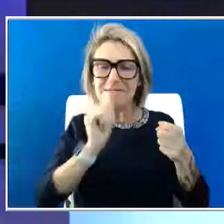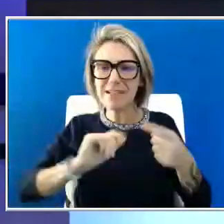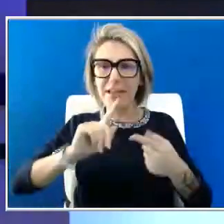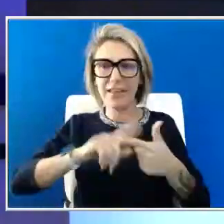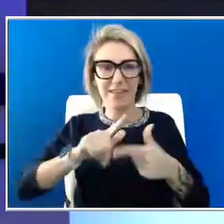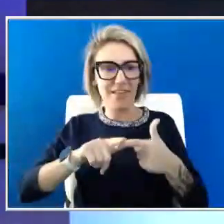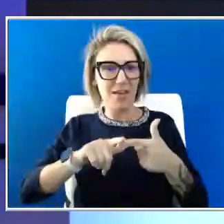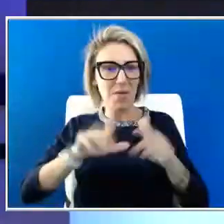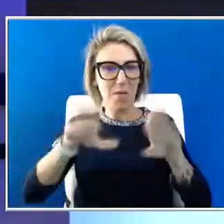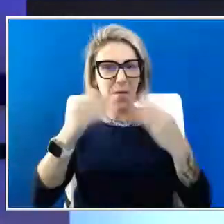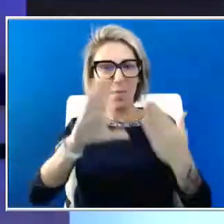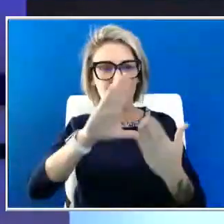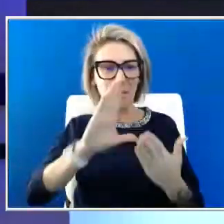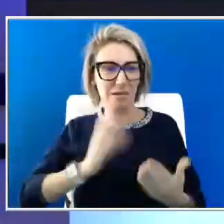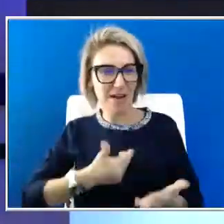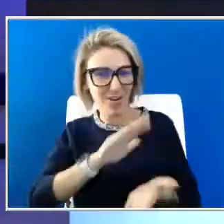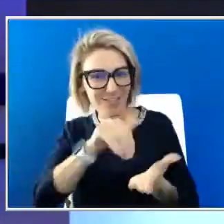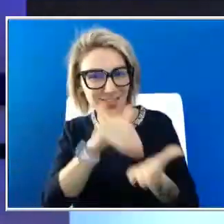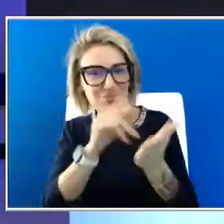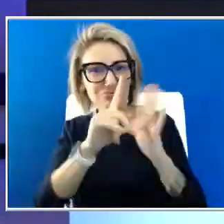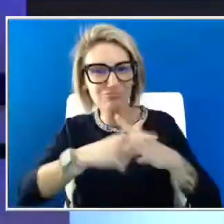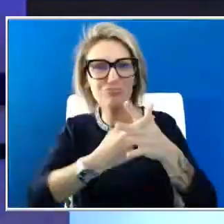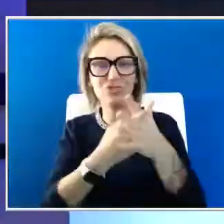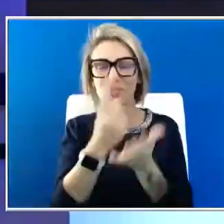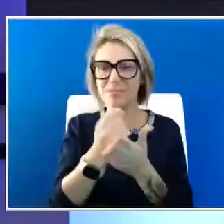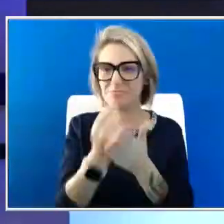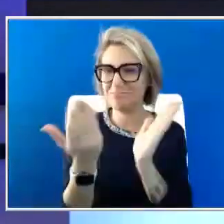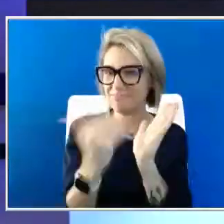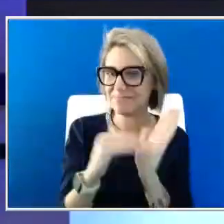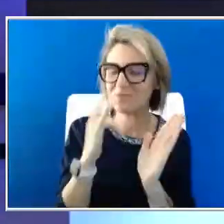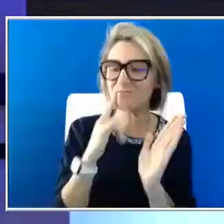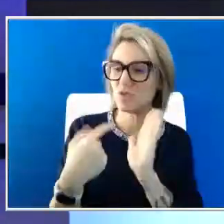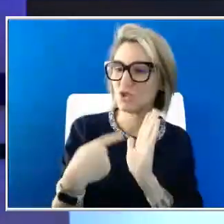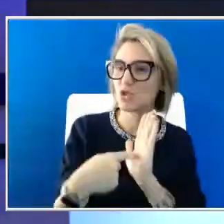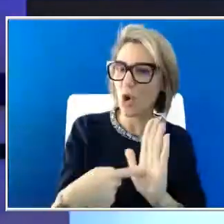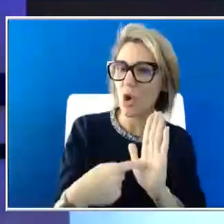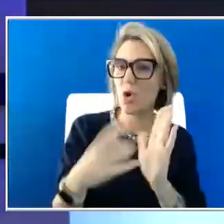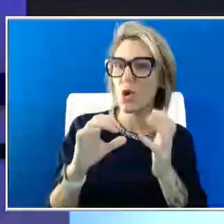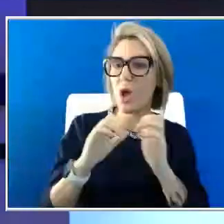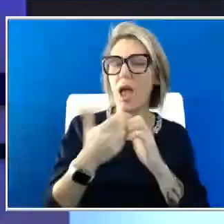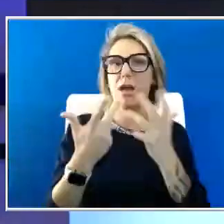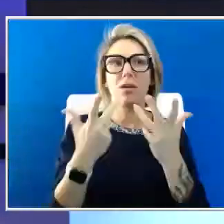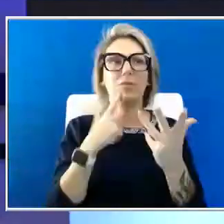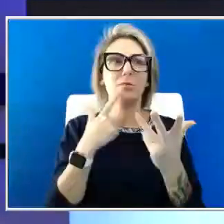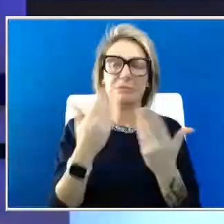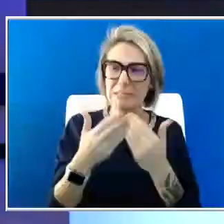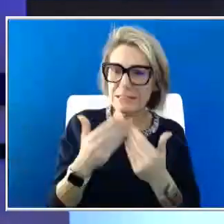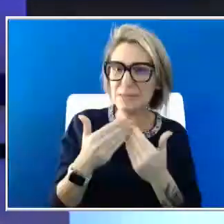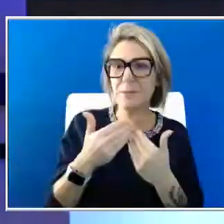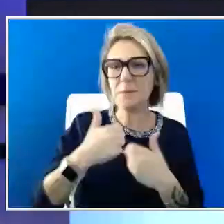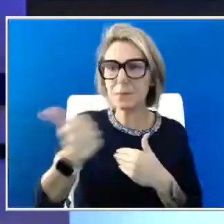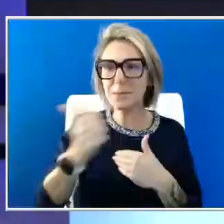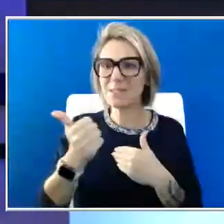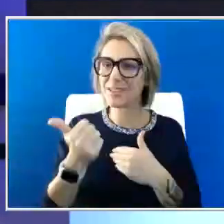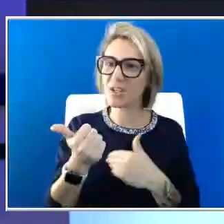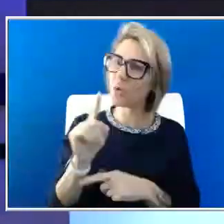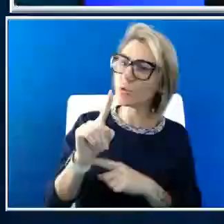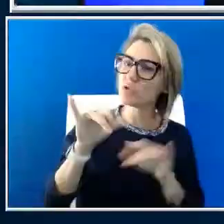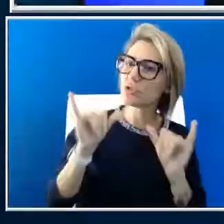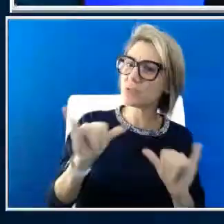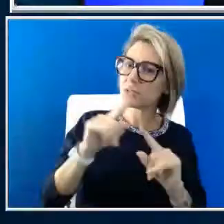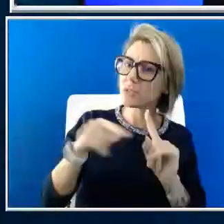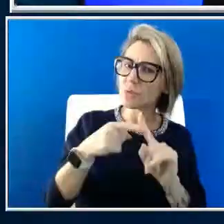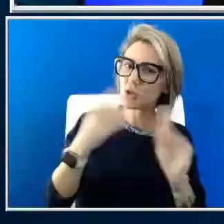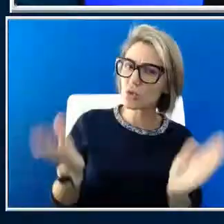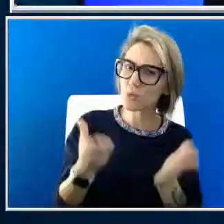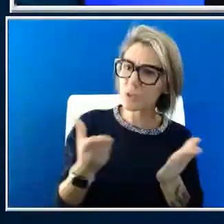started back up again. So it just goes to show how much those conveniences matter and staying close to family. Patrick, where did you stay when you were here?